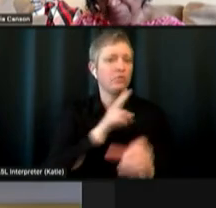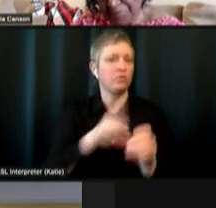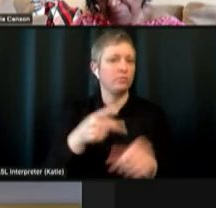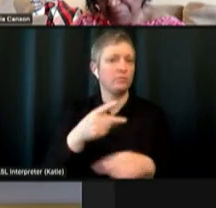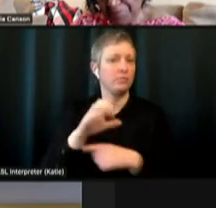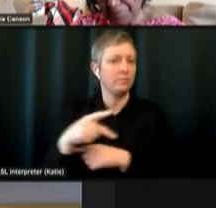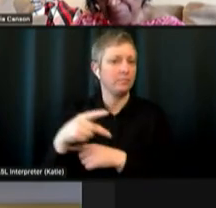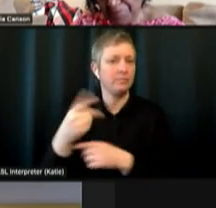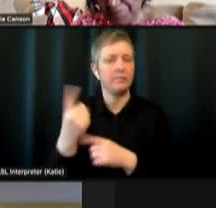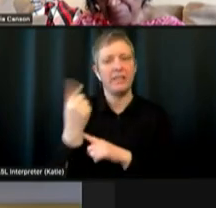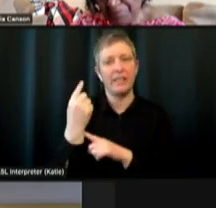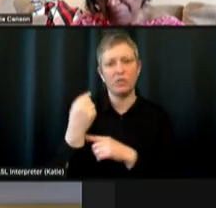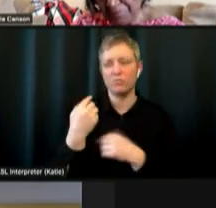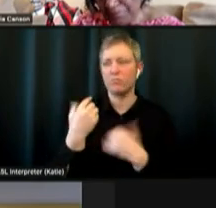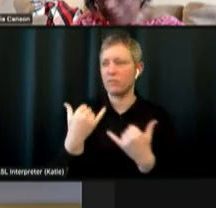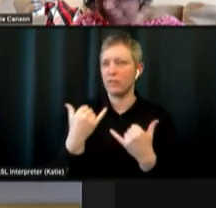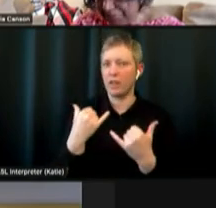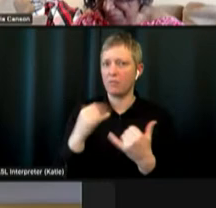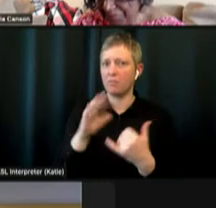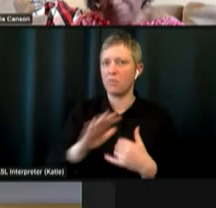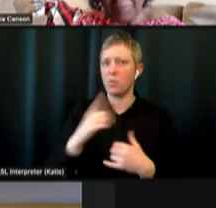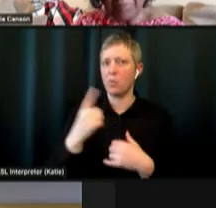coming on a year now, actually, on PCCEP.